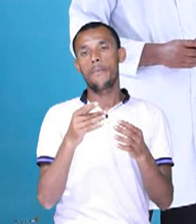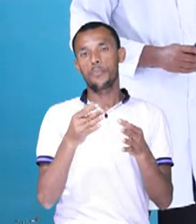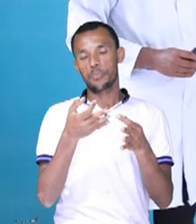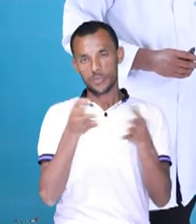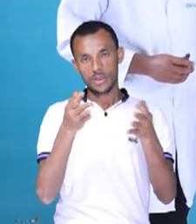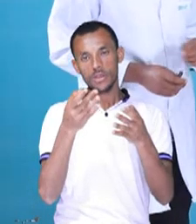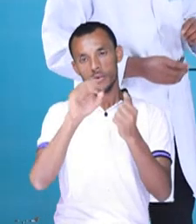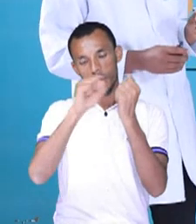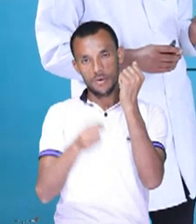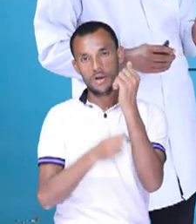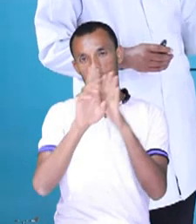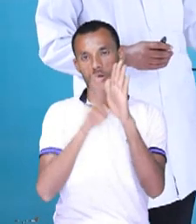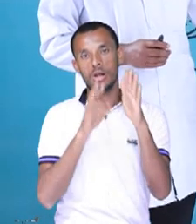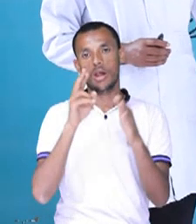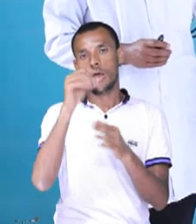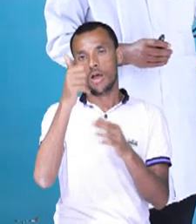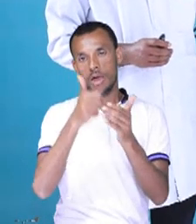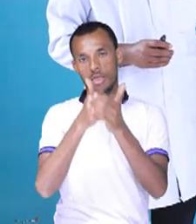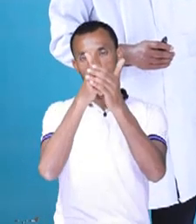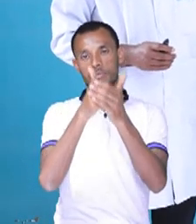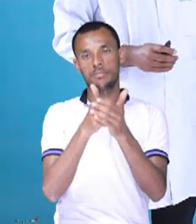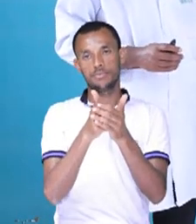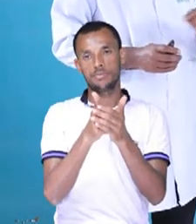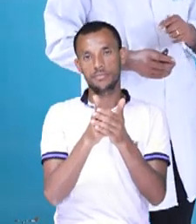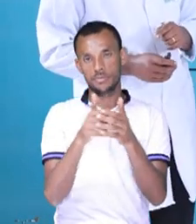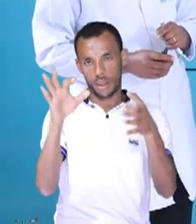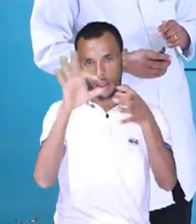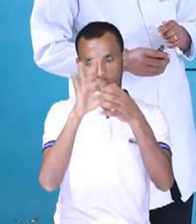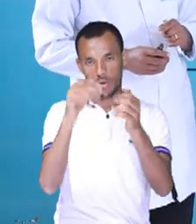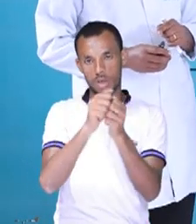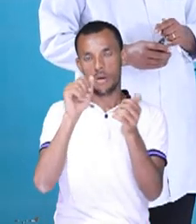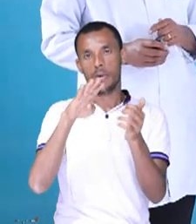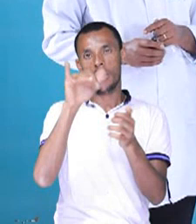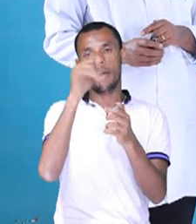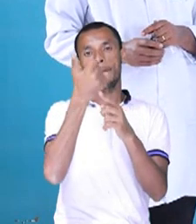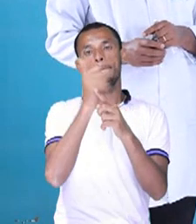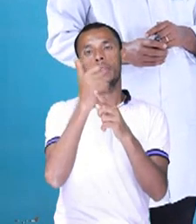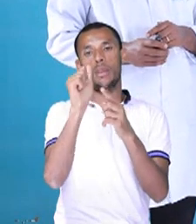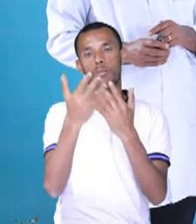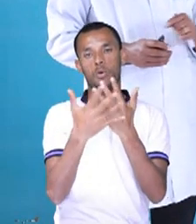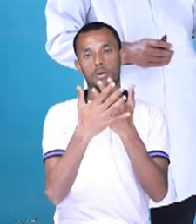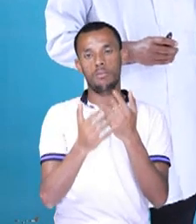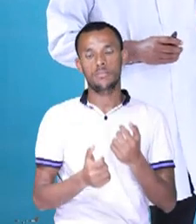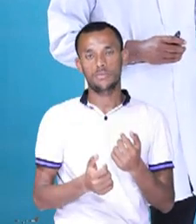fundamental units are atoms, consist of atoms held together by metallic bonding.